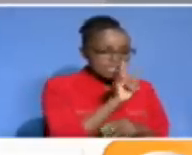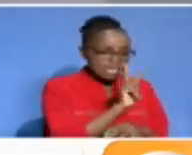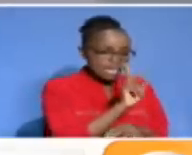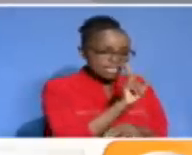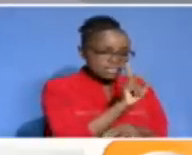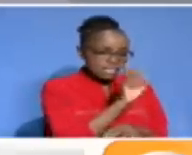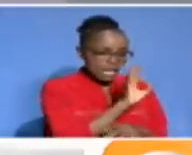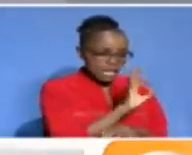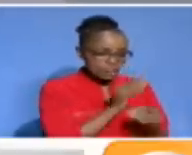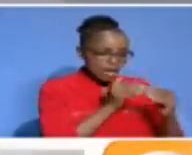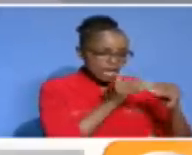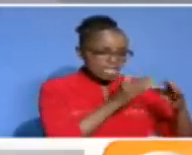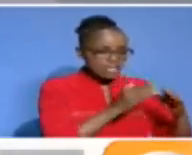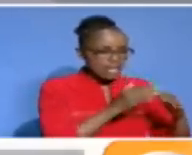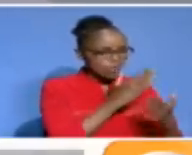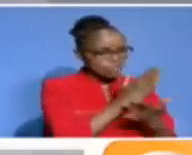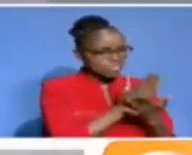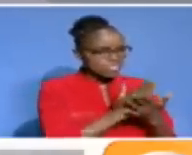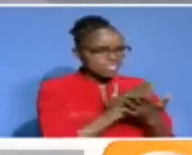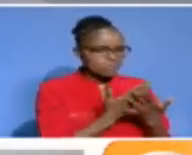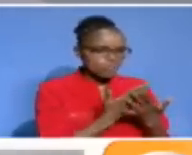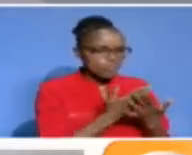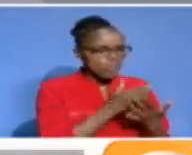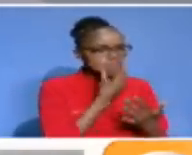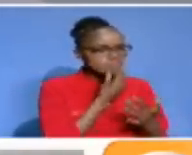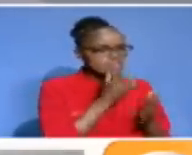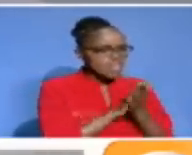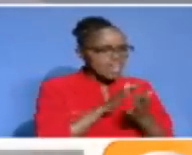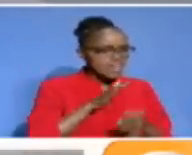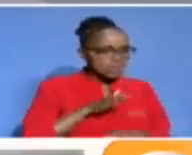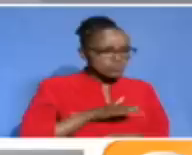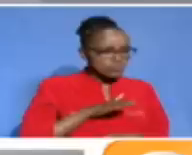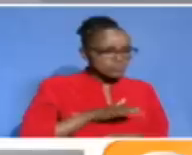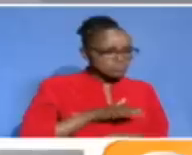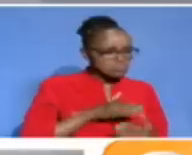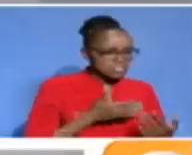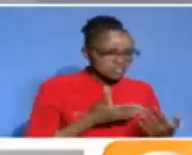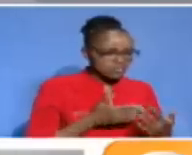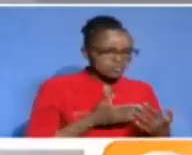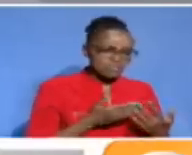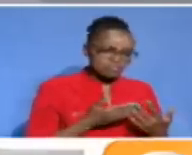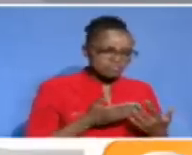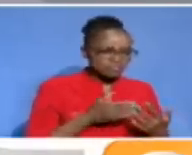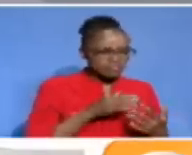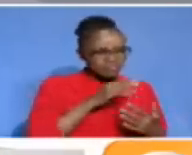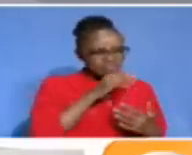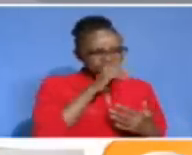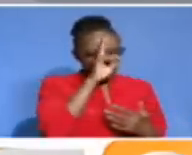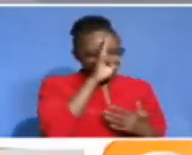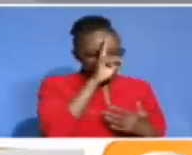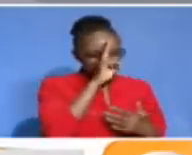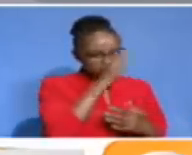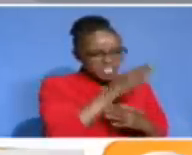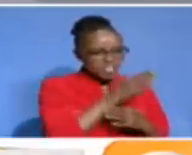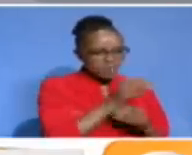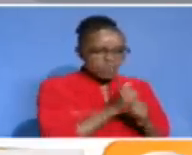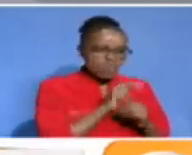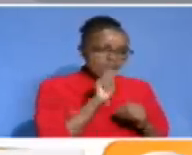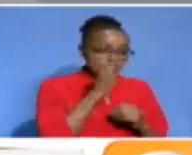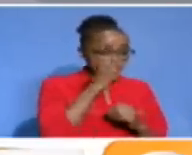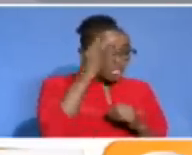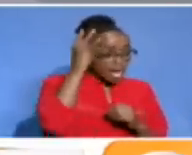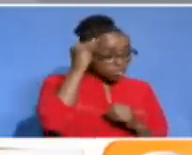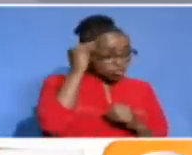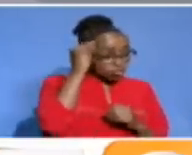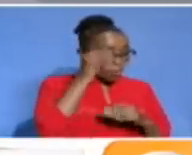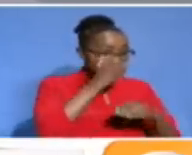Forces or some of the men and women of uniform who are on the front line on the Kenyan-Somali border and